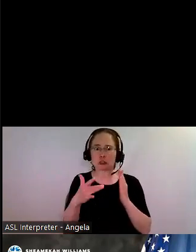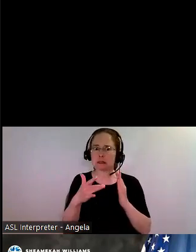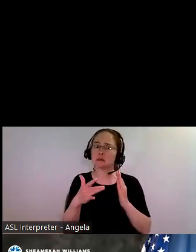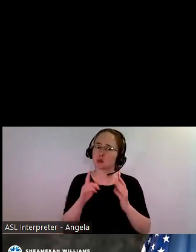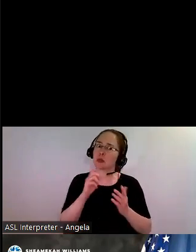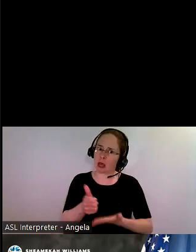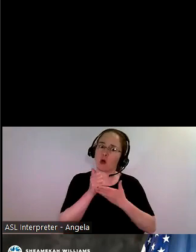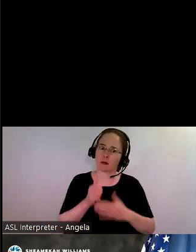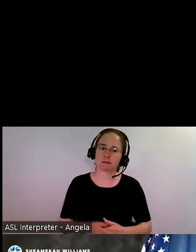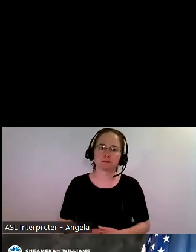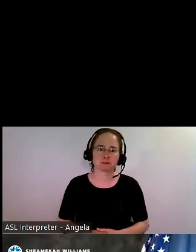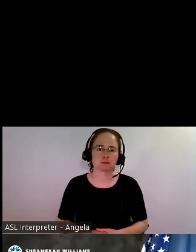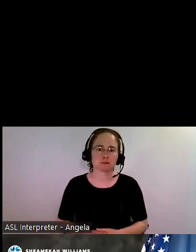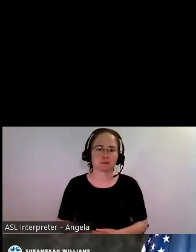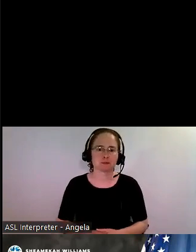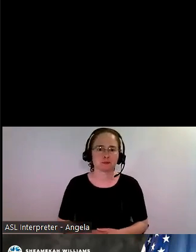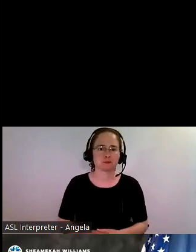helpful. Next slide, please.